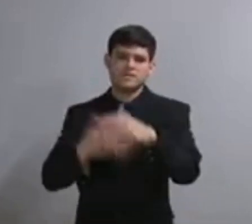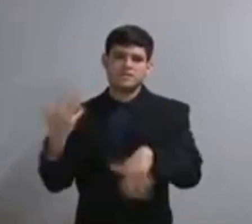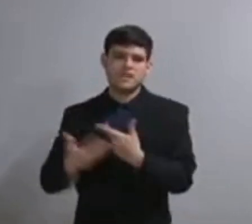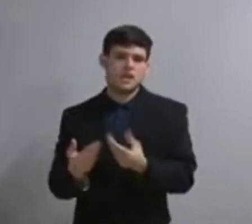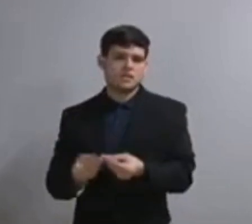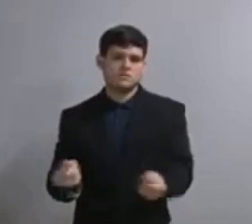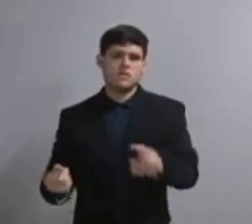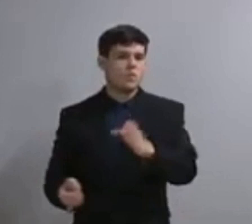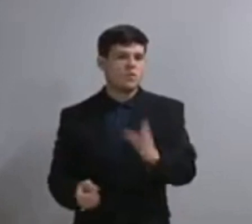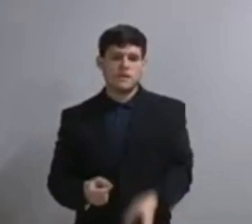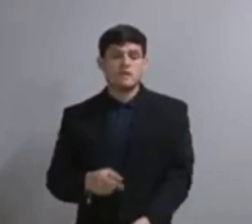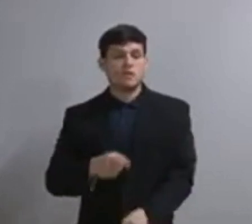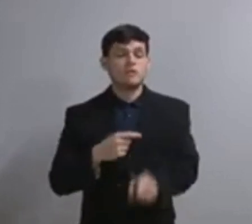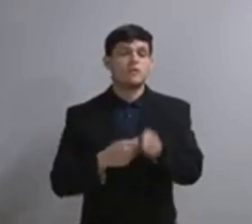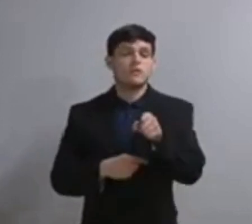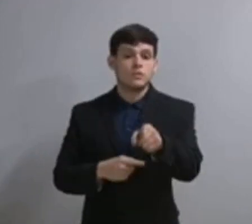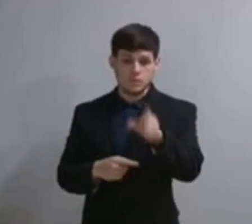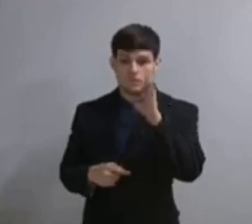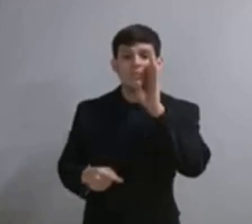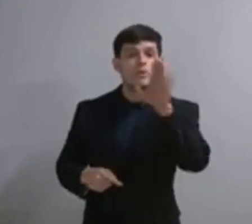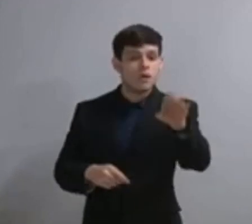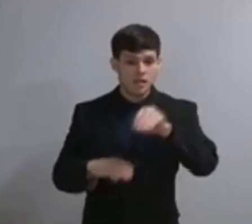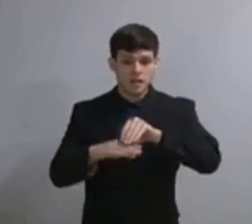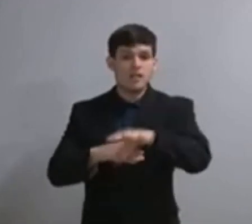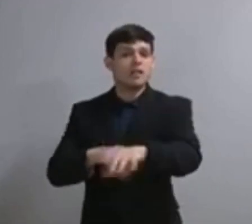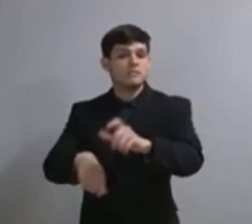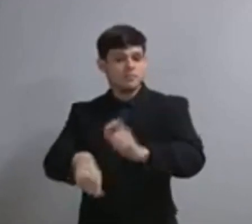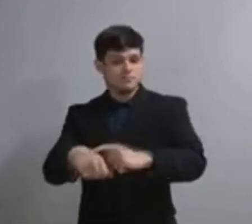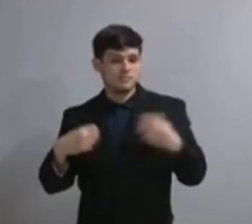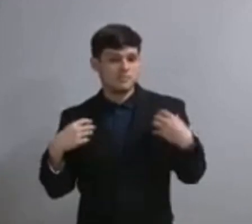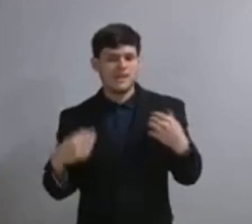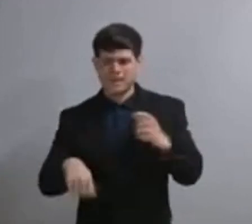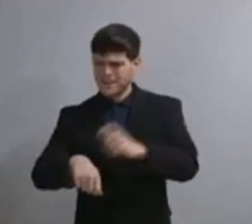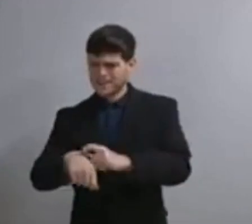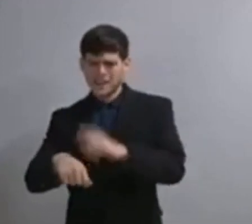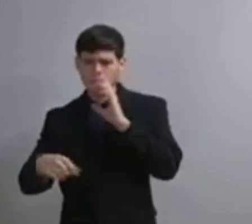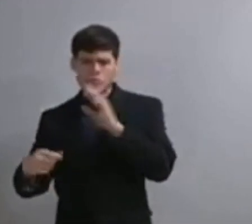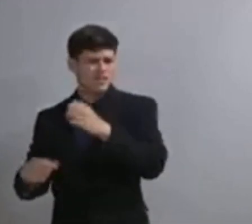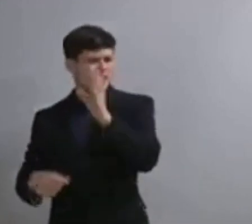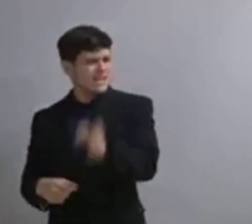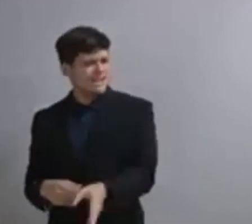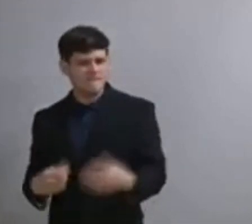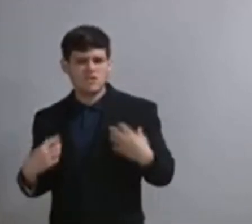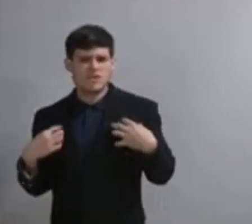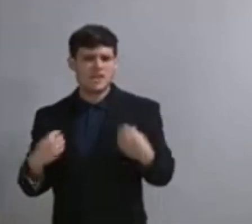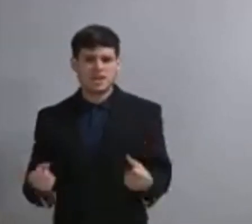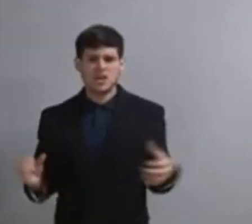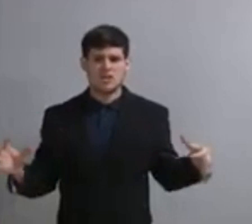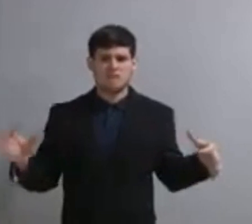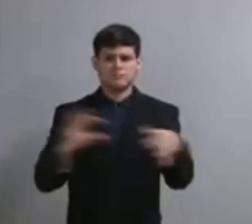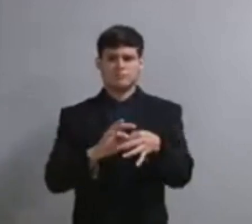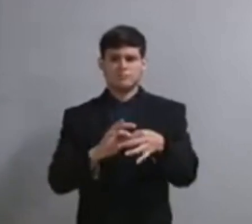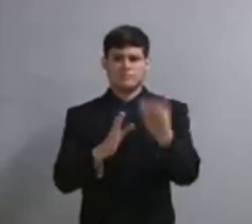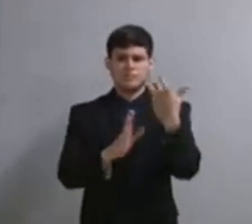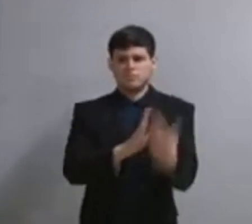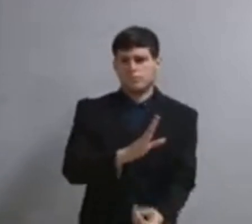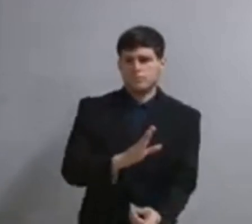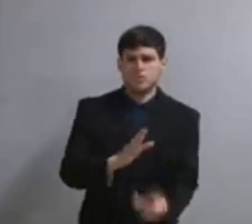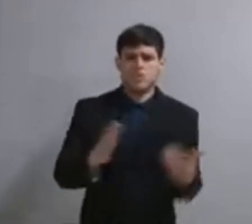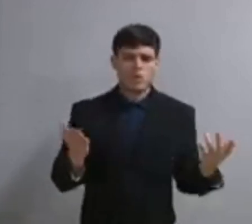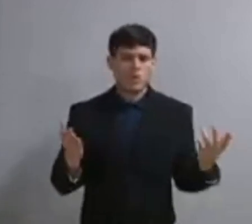You will. Time has not and will never seal the crevices or